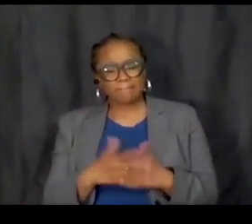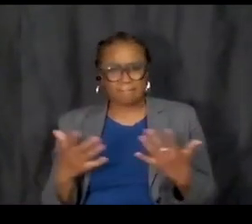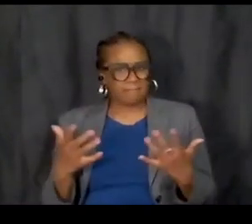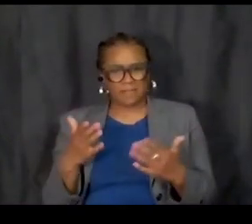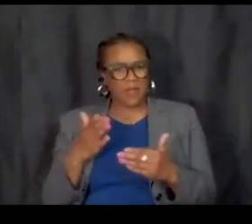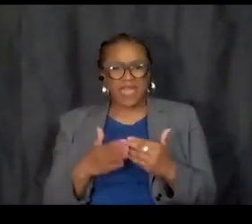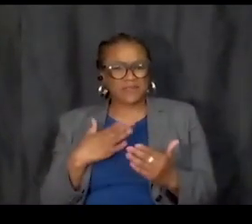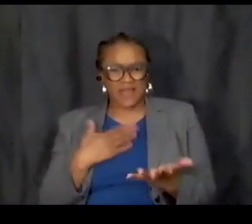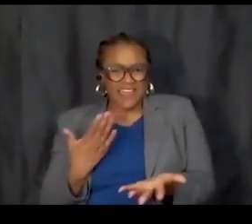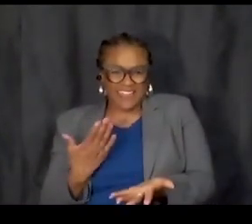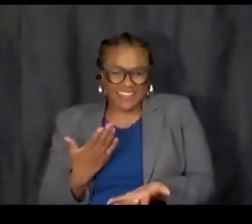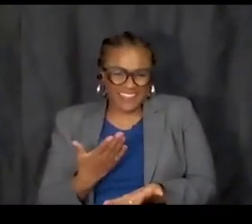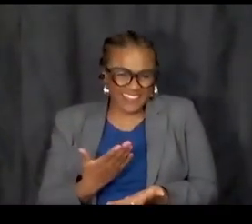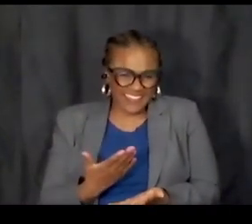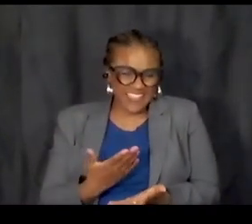splurge of thought there.